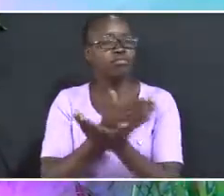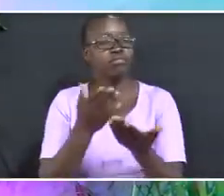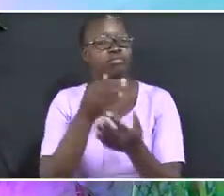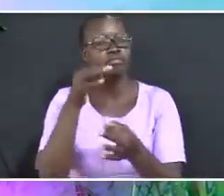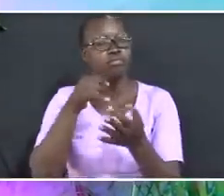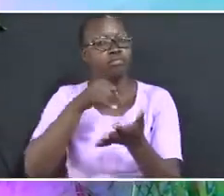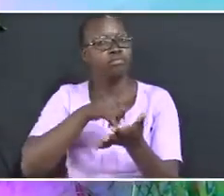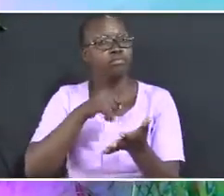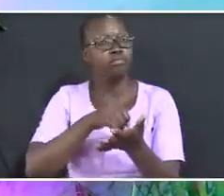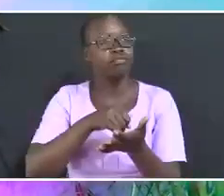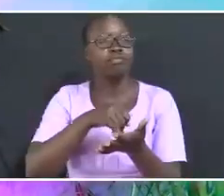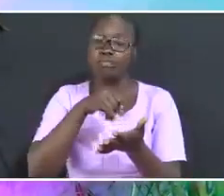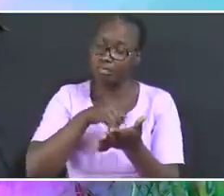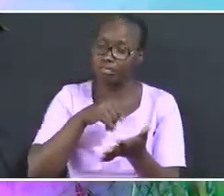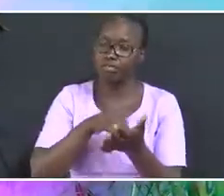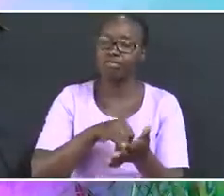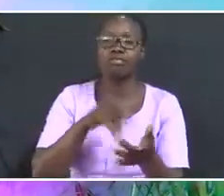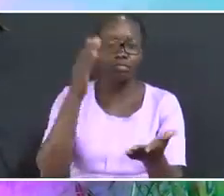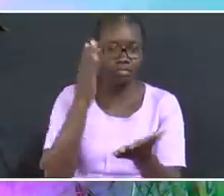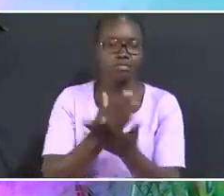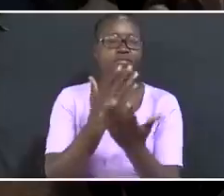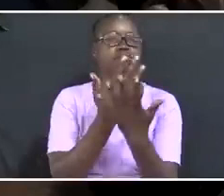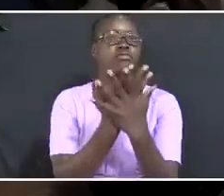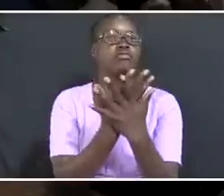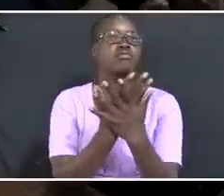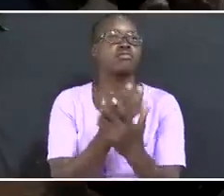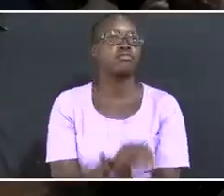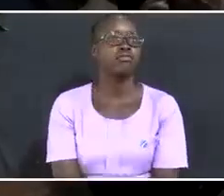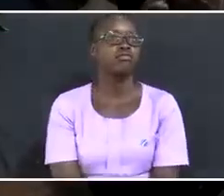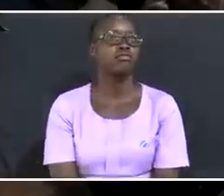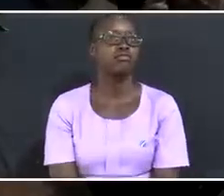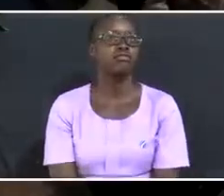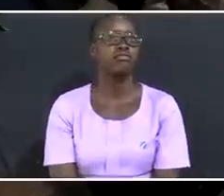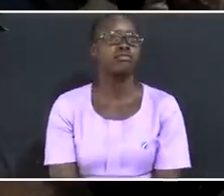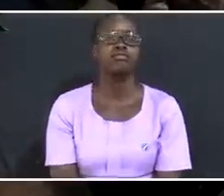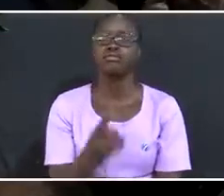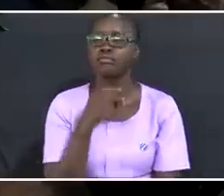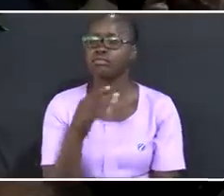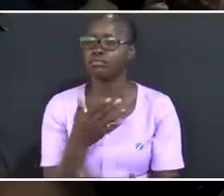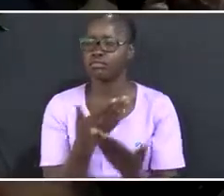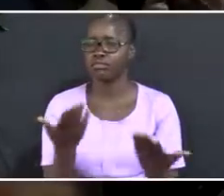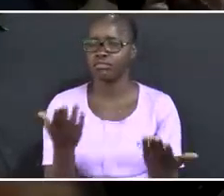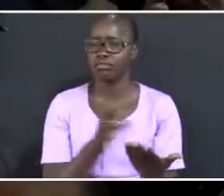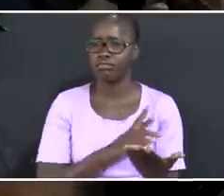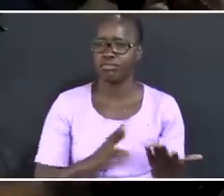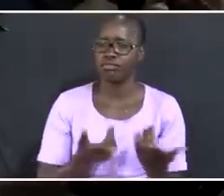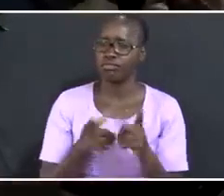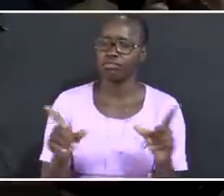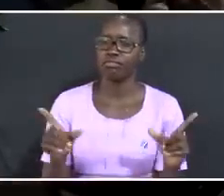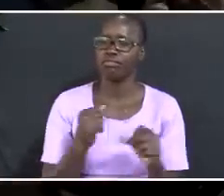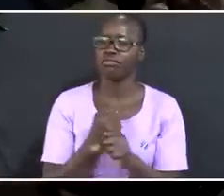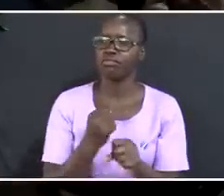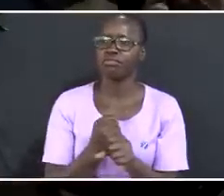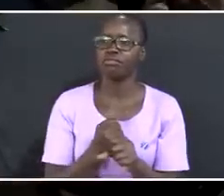insist. And they insisted, and he was jailed. So how did the religious liberty